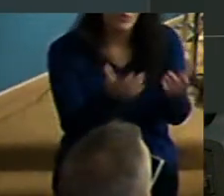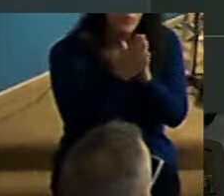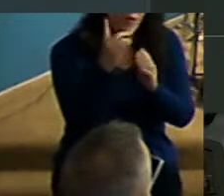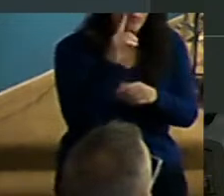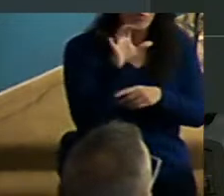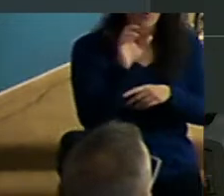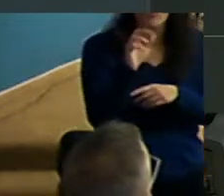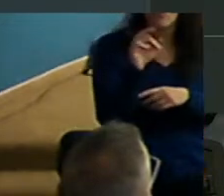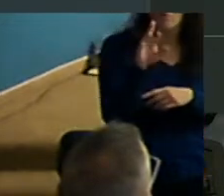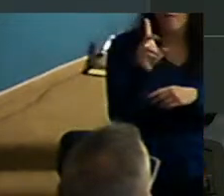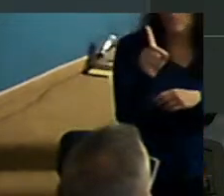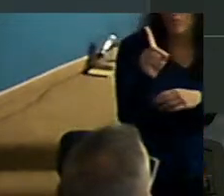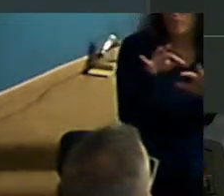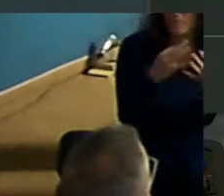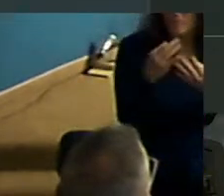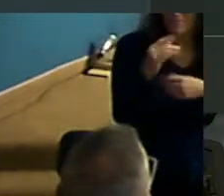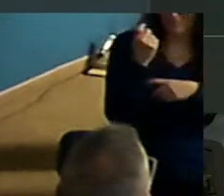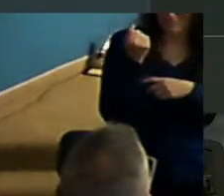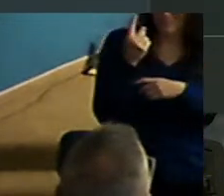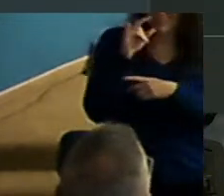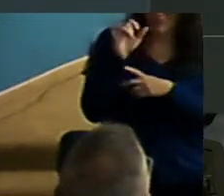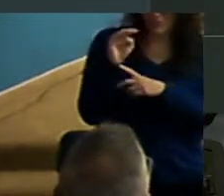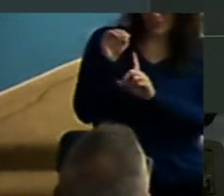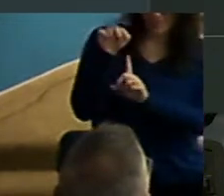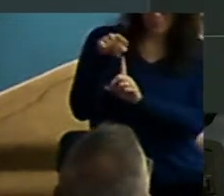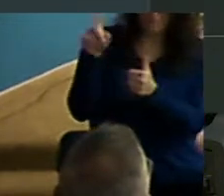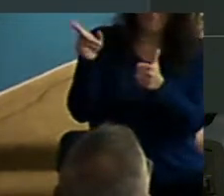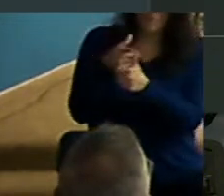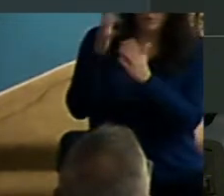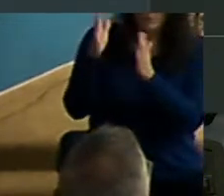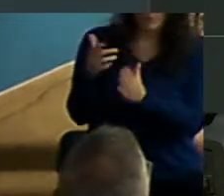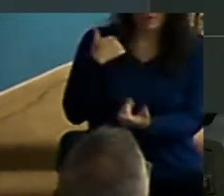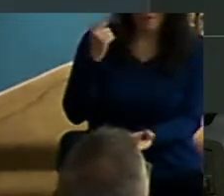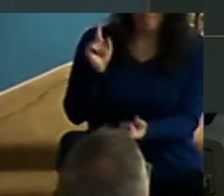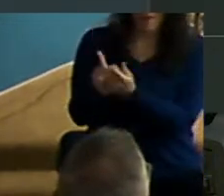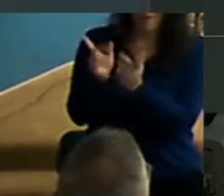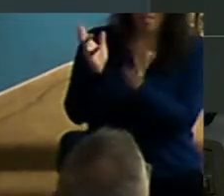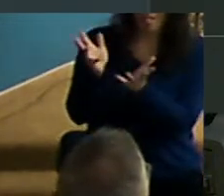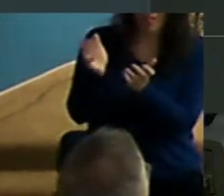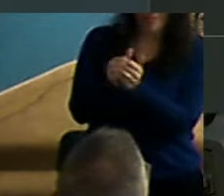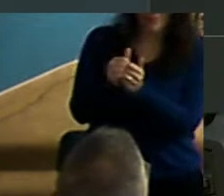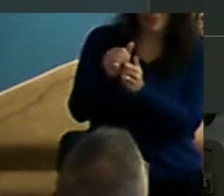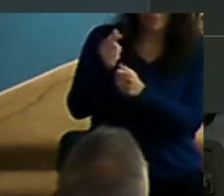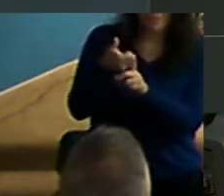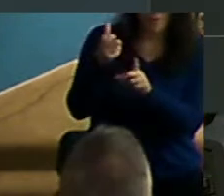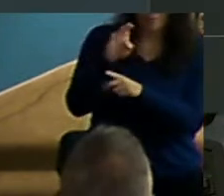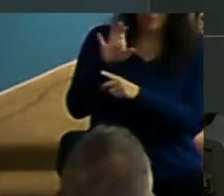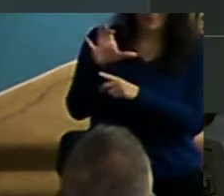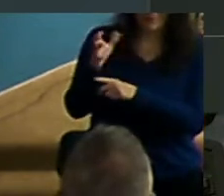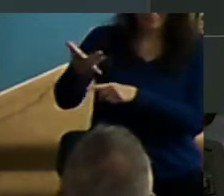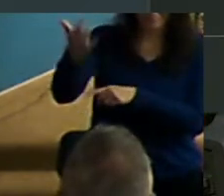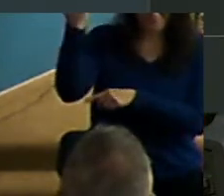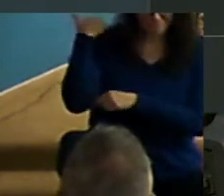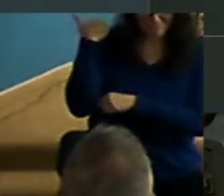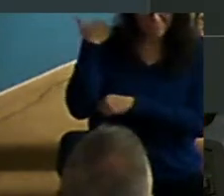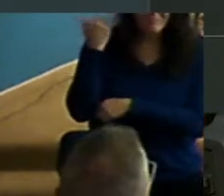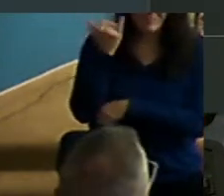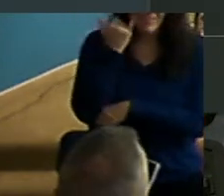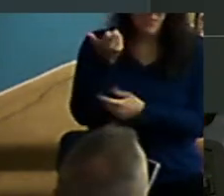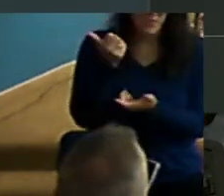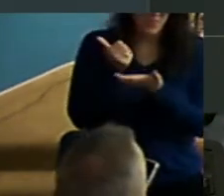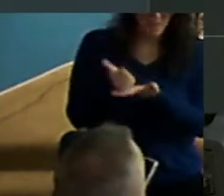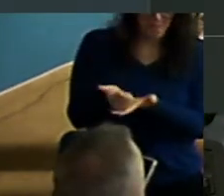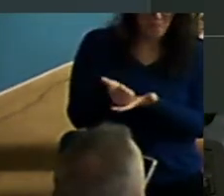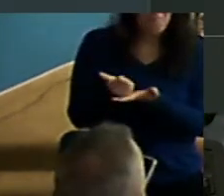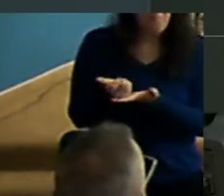week. Jim was the very first person I ever talked to from Berlin Christian Church back in the day. And so if you'd like to help in